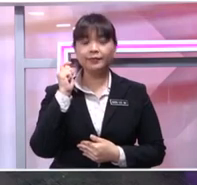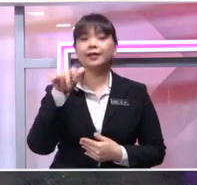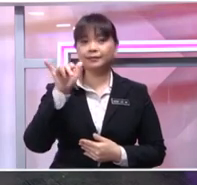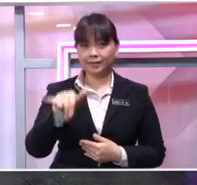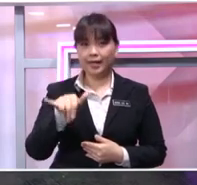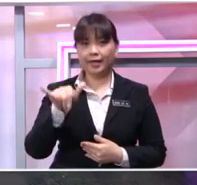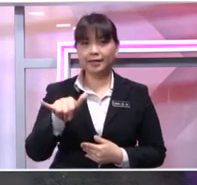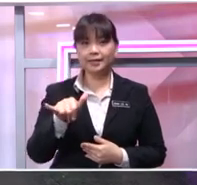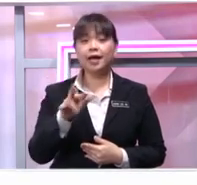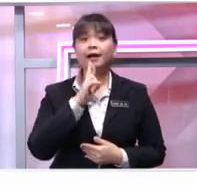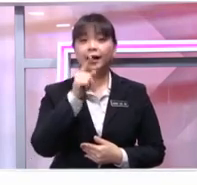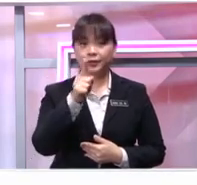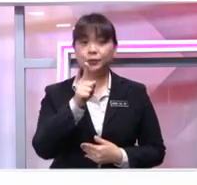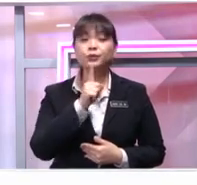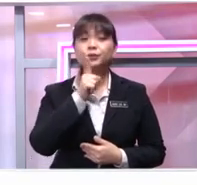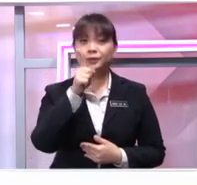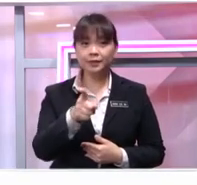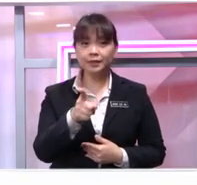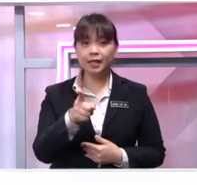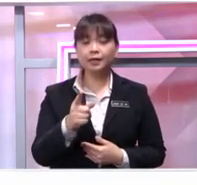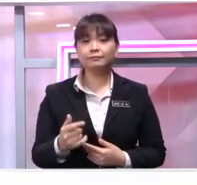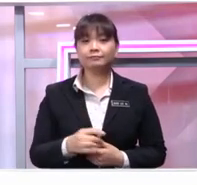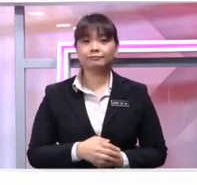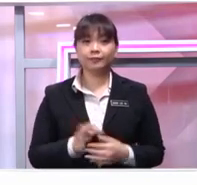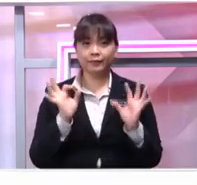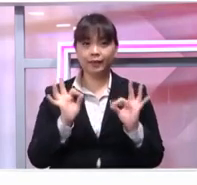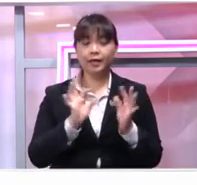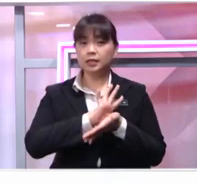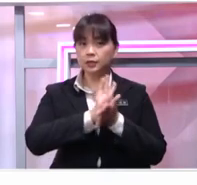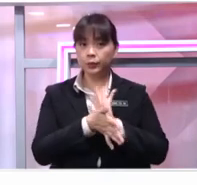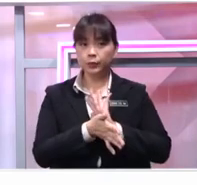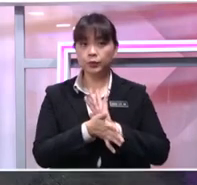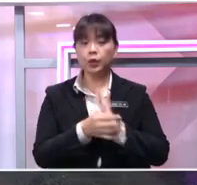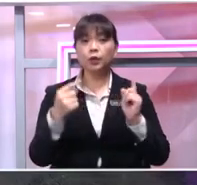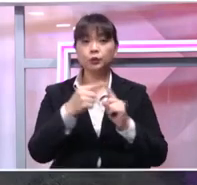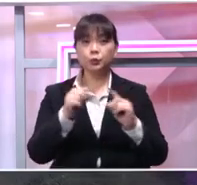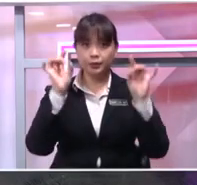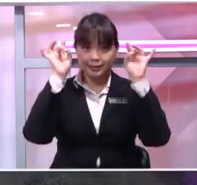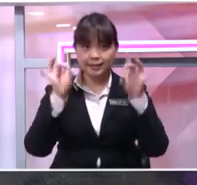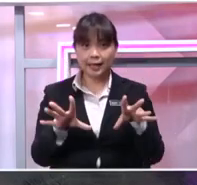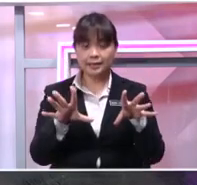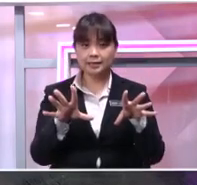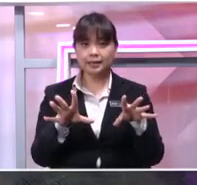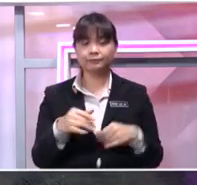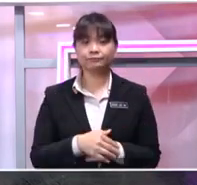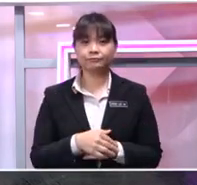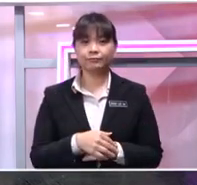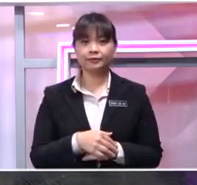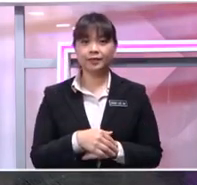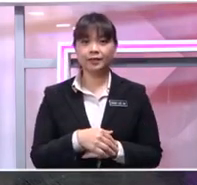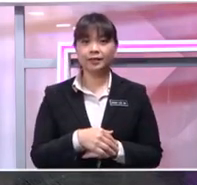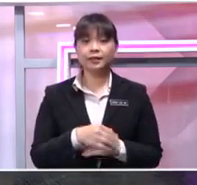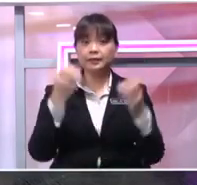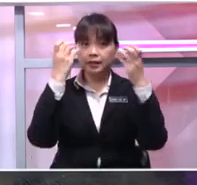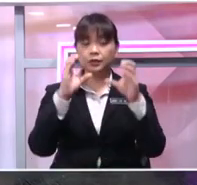Yes. Yes, are you that's sure? Good. All right. So, to test, mm-hmm. we're going to make a simple